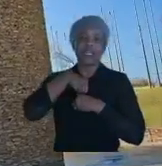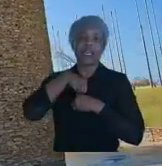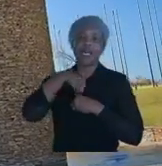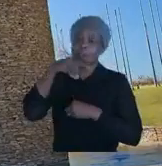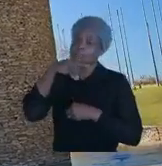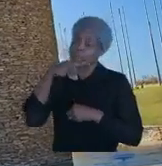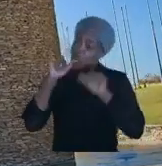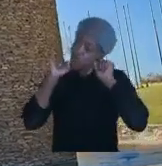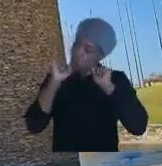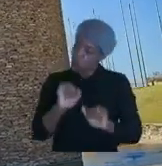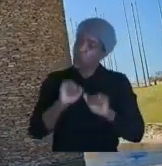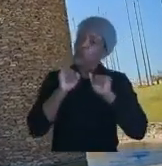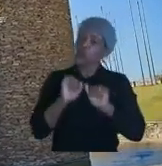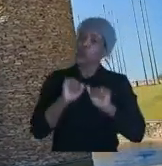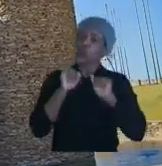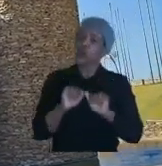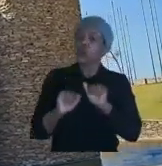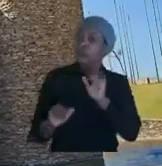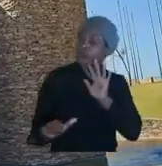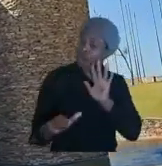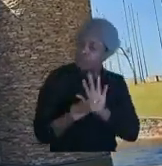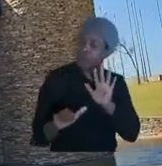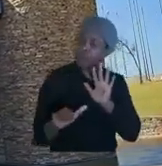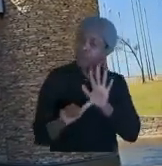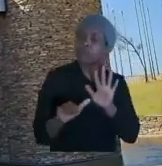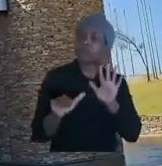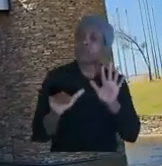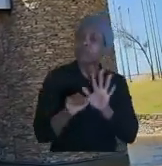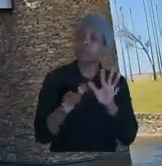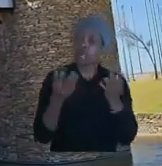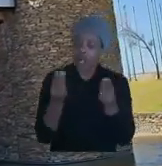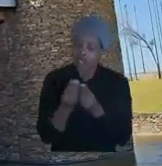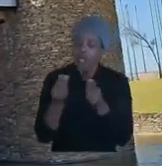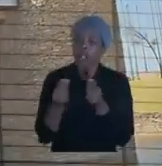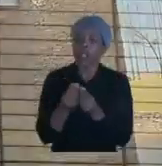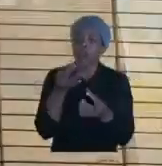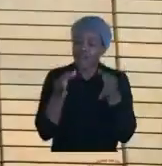your sanctuary, and you its sanctuary.